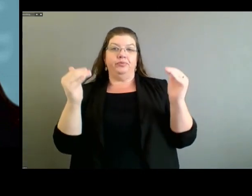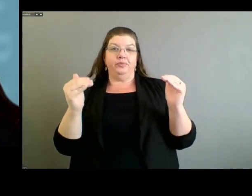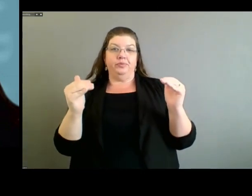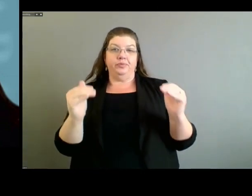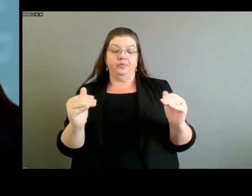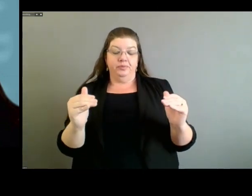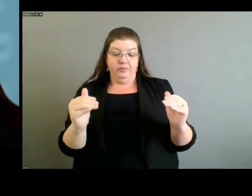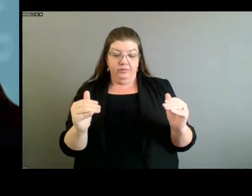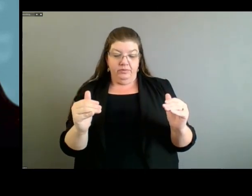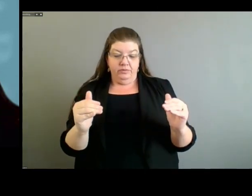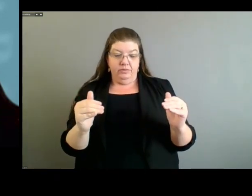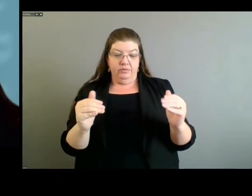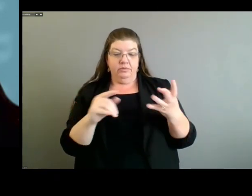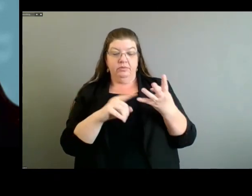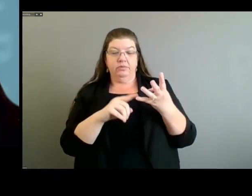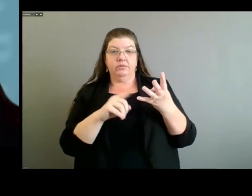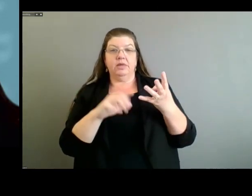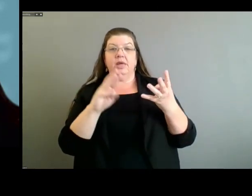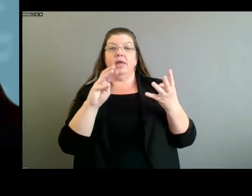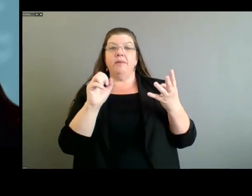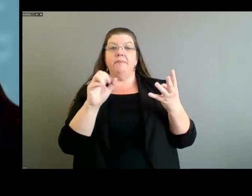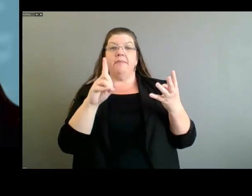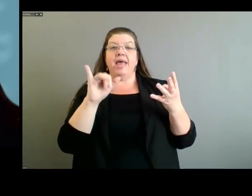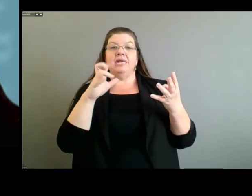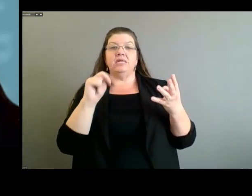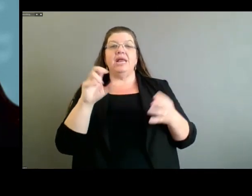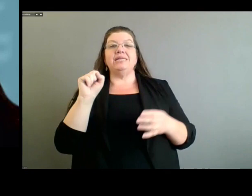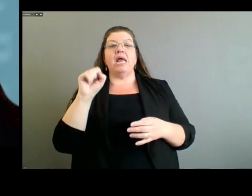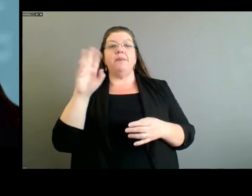going to Madison with Santa Barbara News Press.